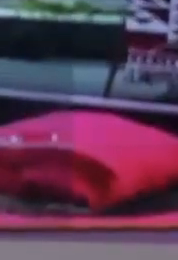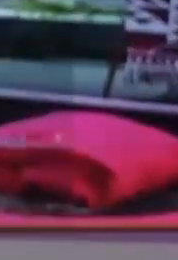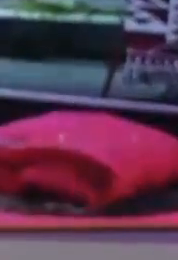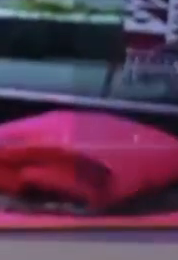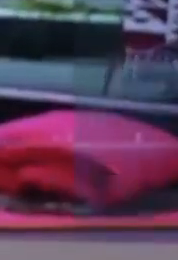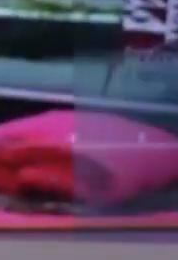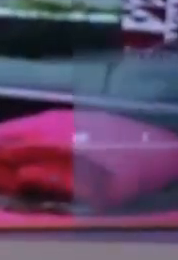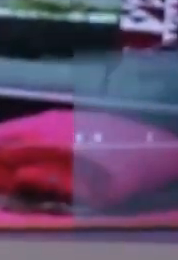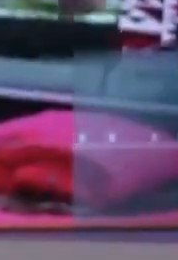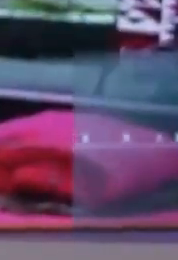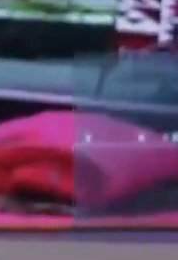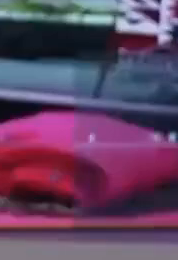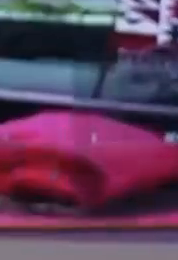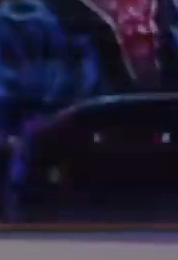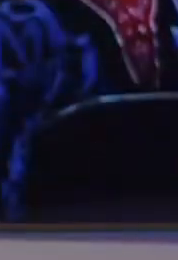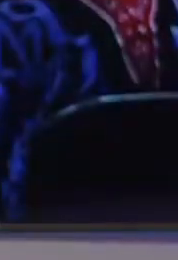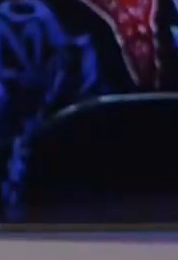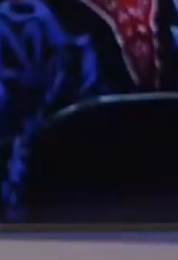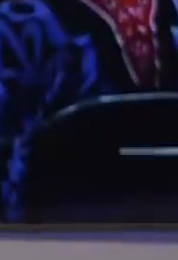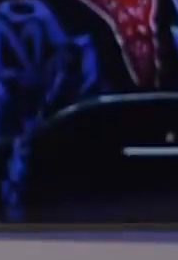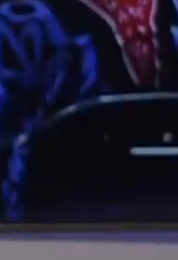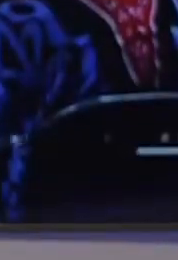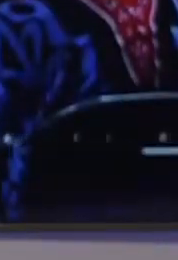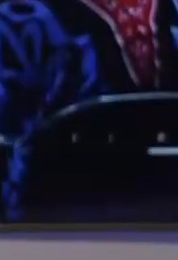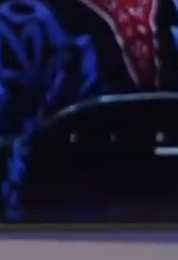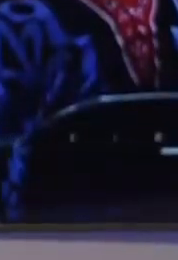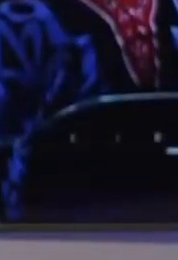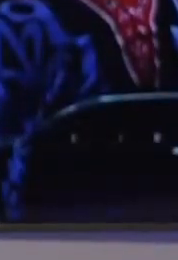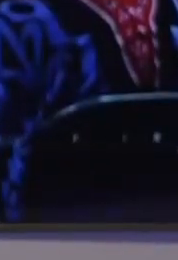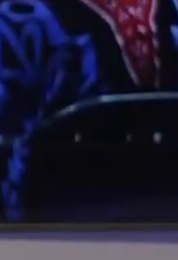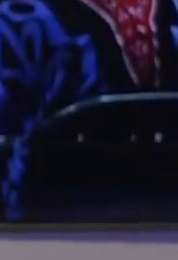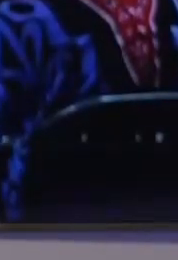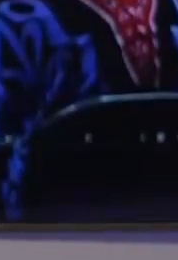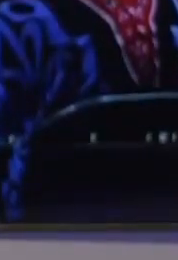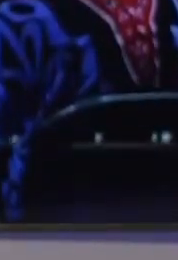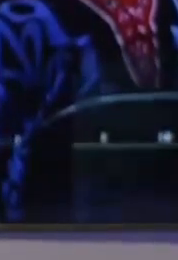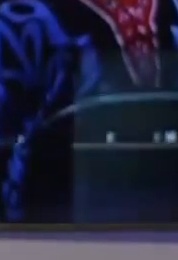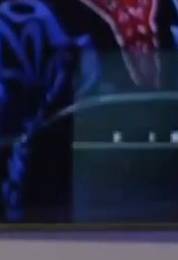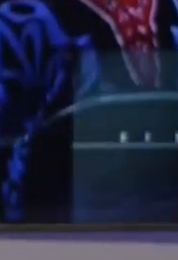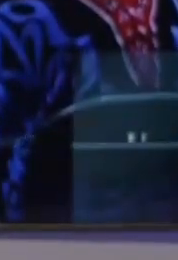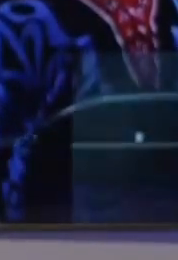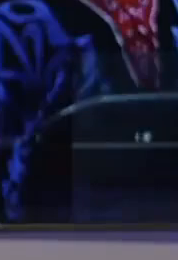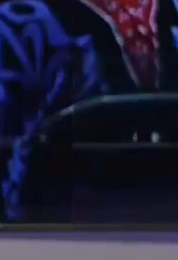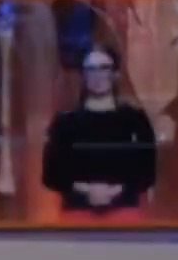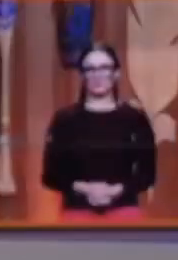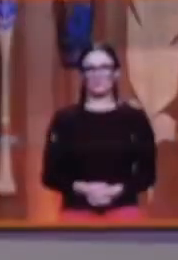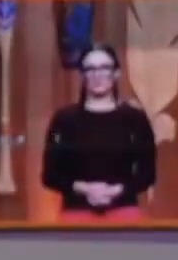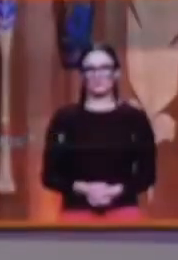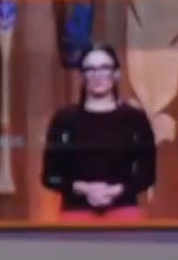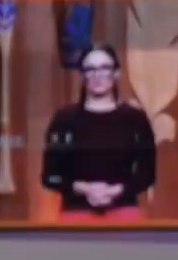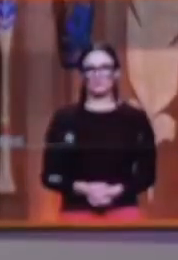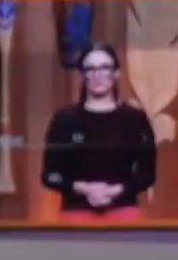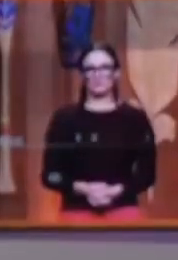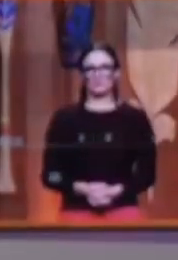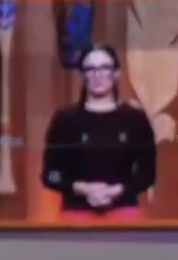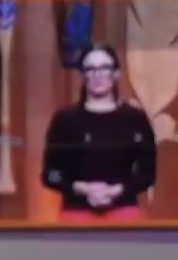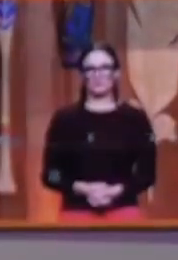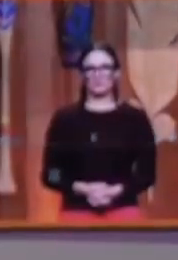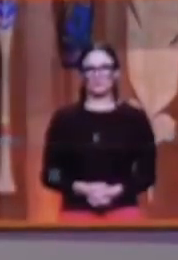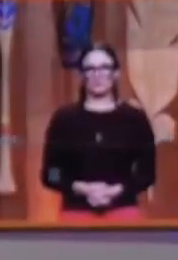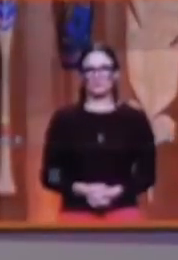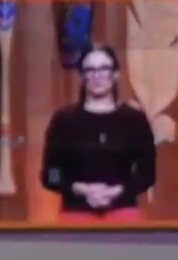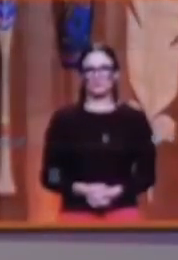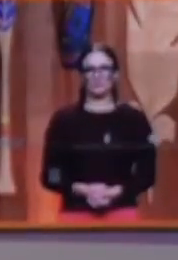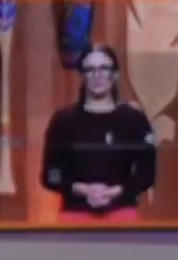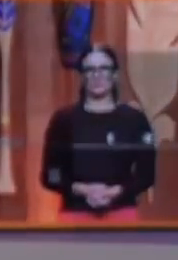The CMA acknowledges its apology may re-traumatize Indigenous people who have experienced harms in the health system. For anyone needing